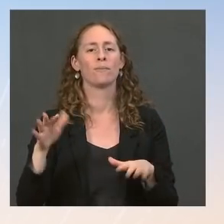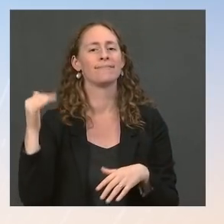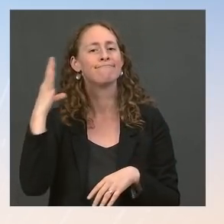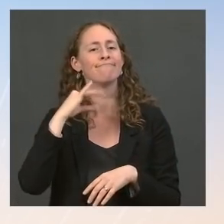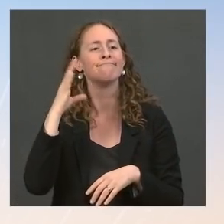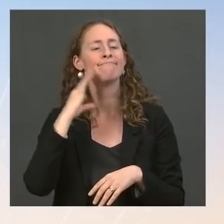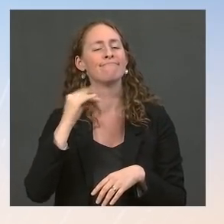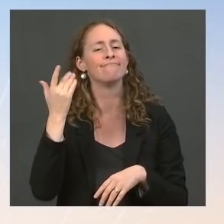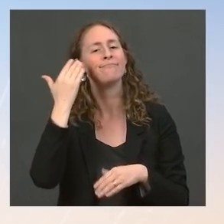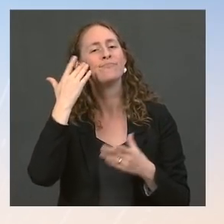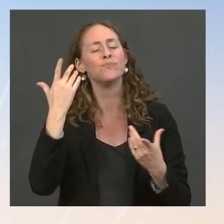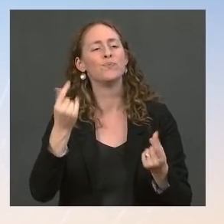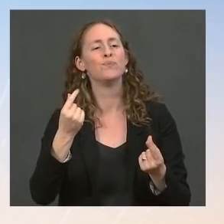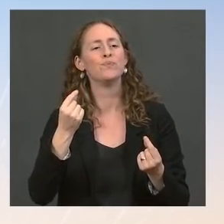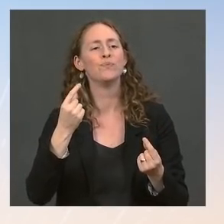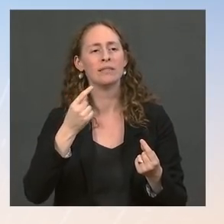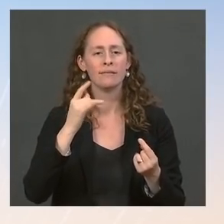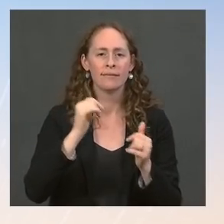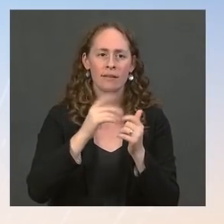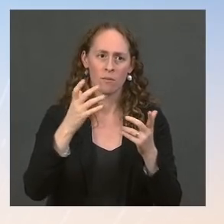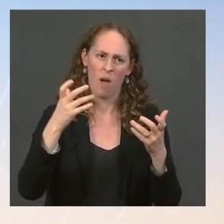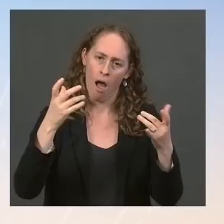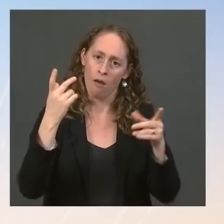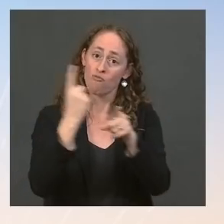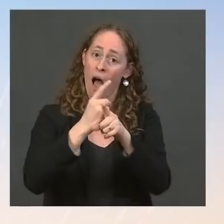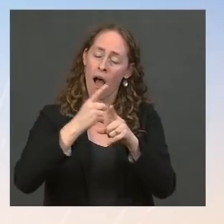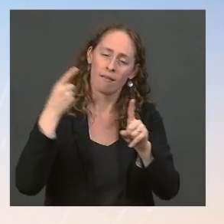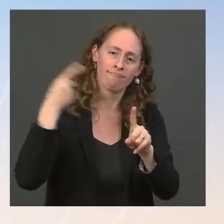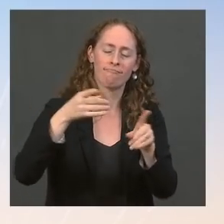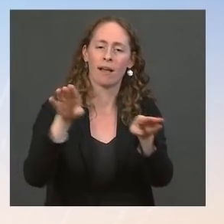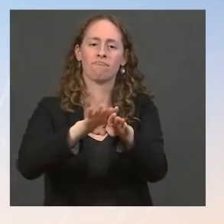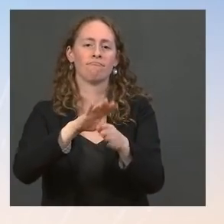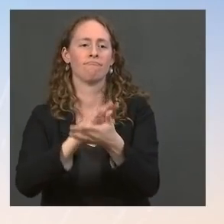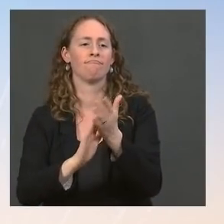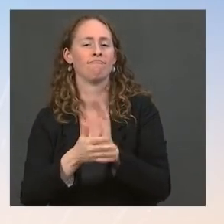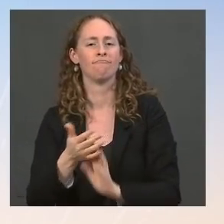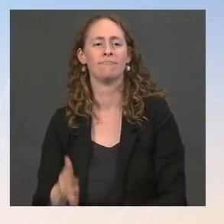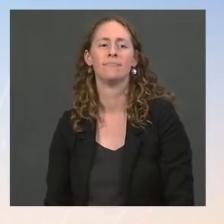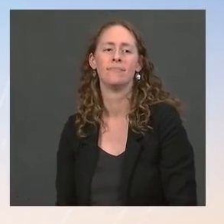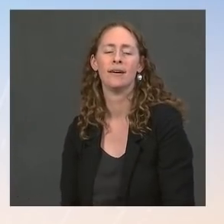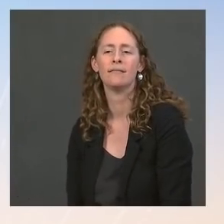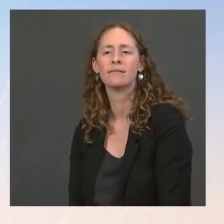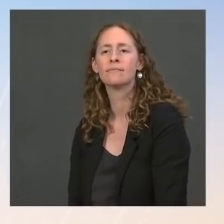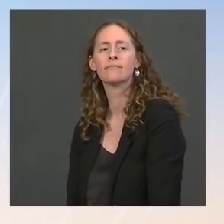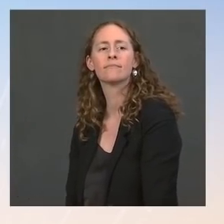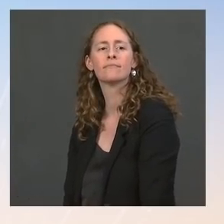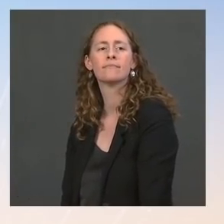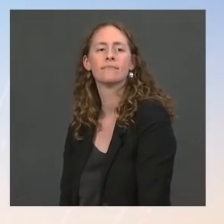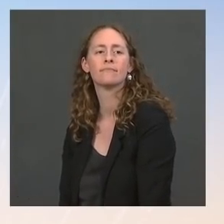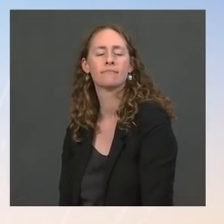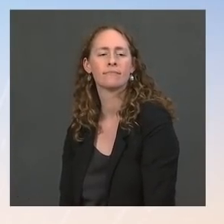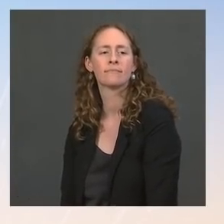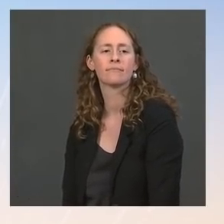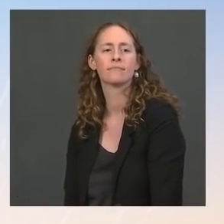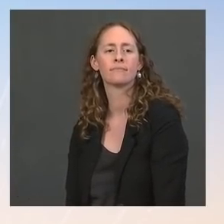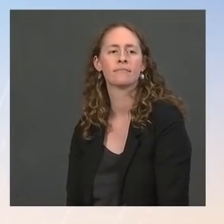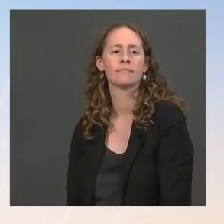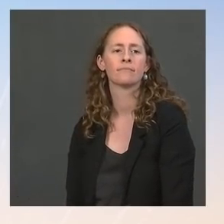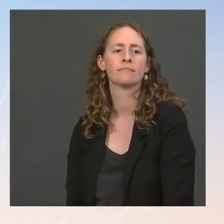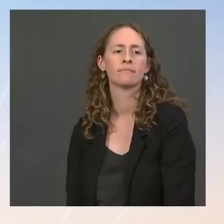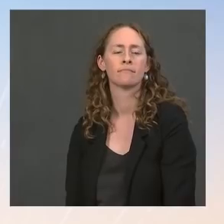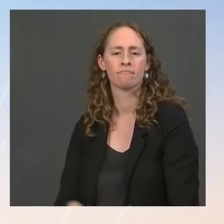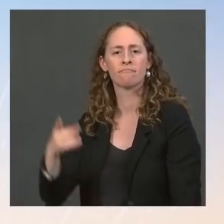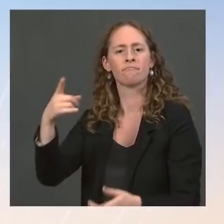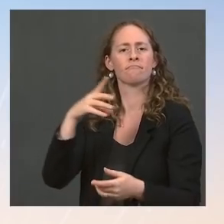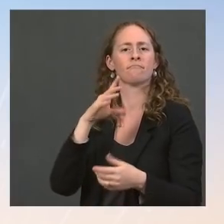working to get done, to close it. One last question, which is the White House staffers are going over to the Hill, or have gone over to the Hill, mm-hmm. to